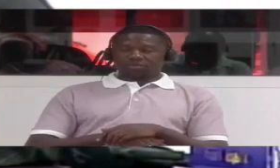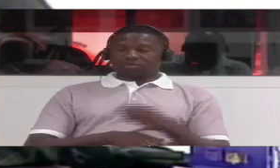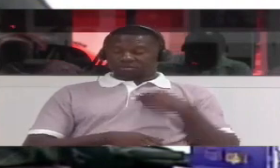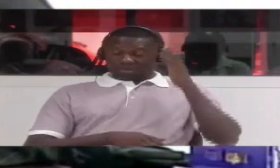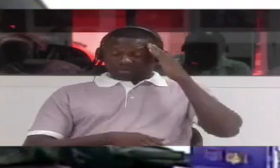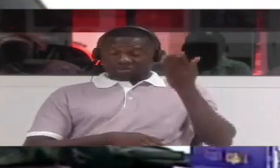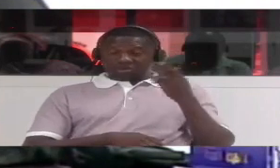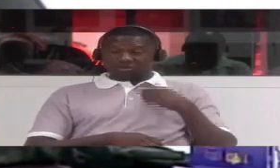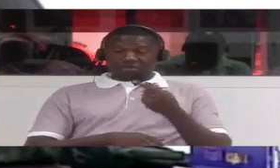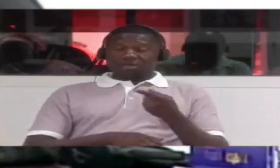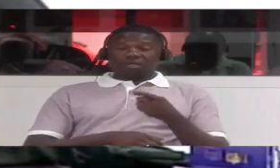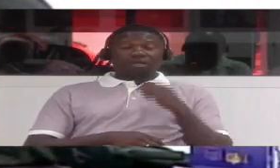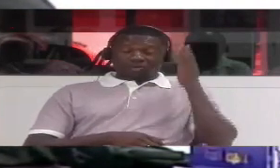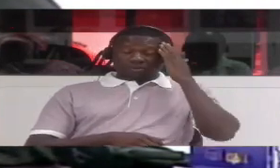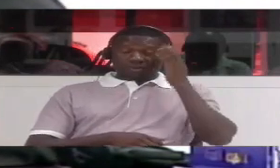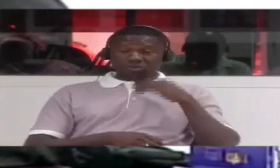He was going and coming back.